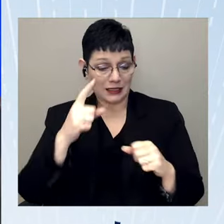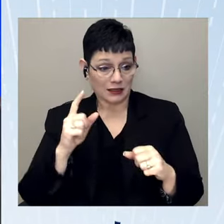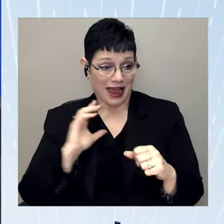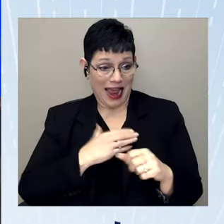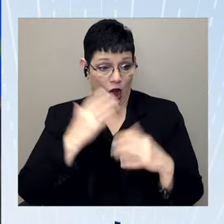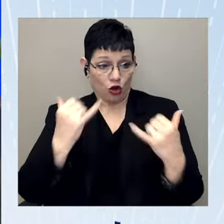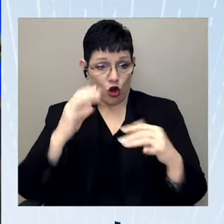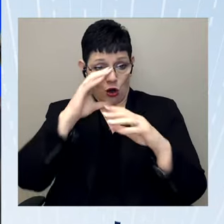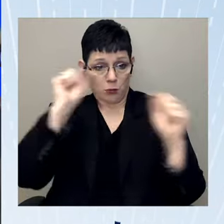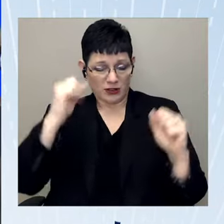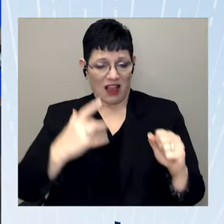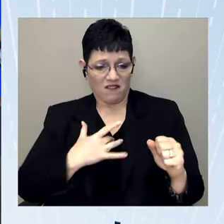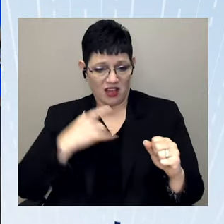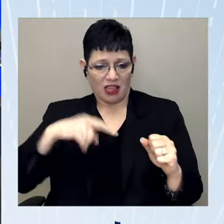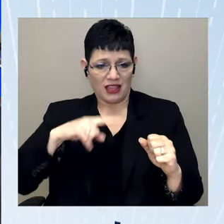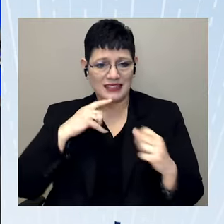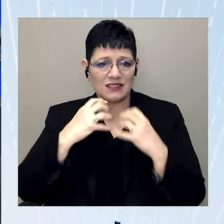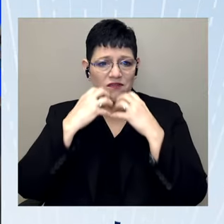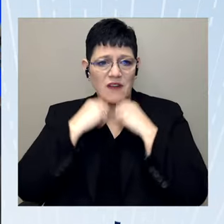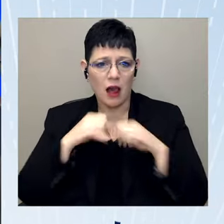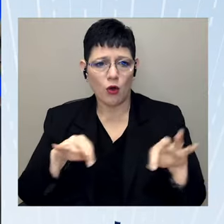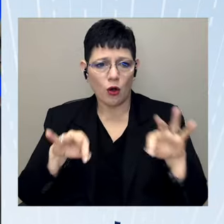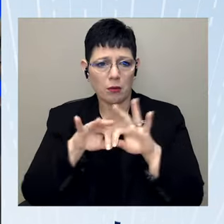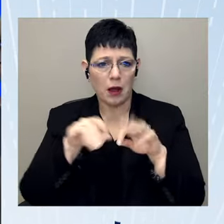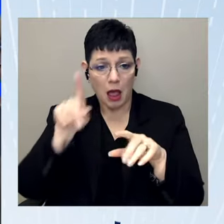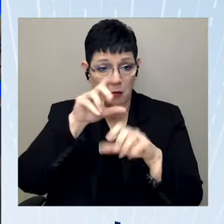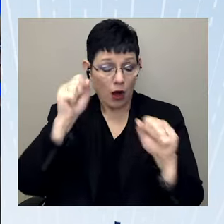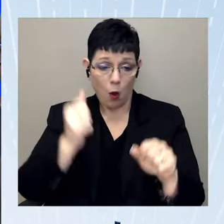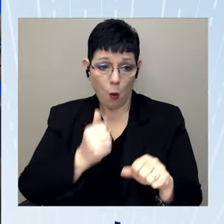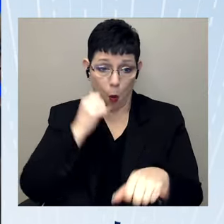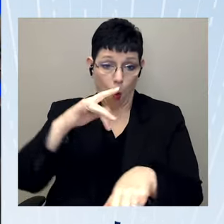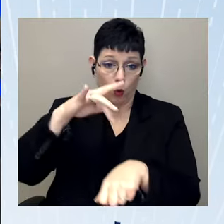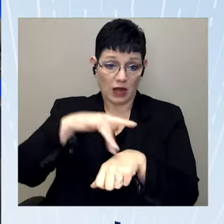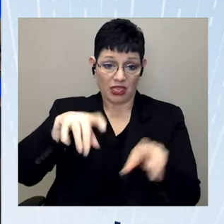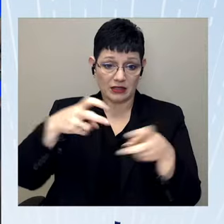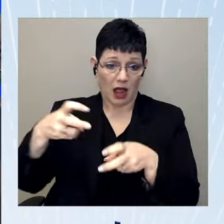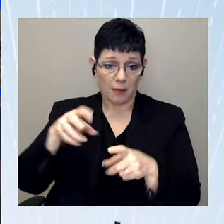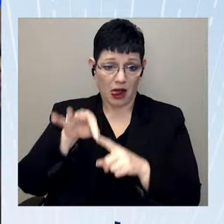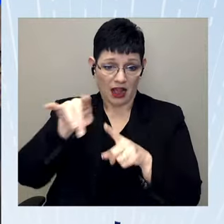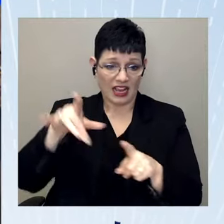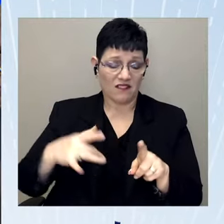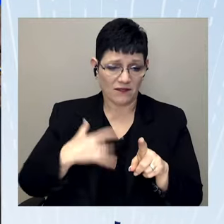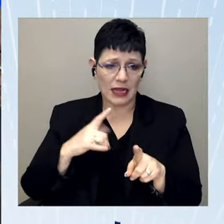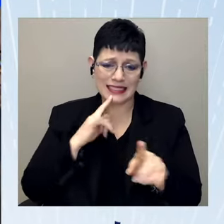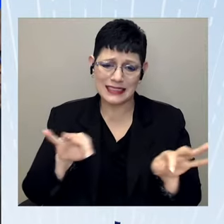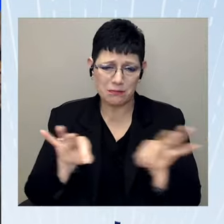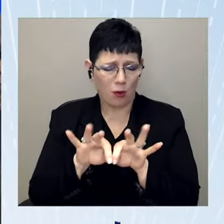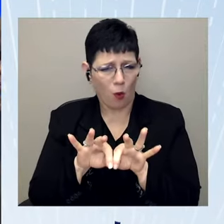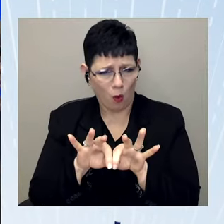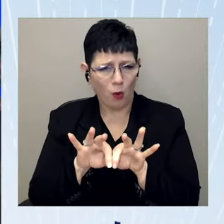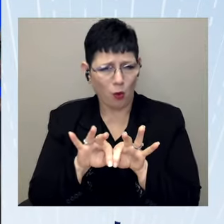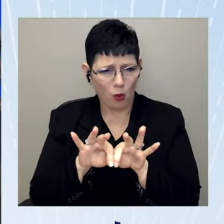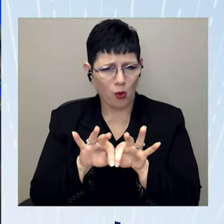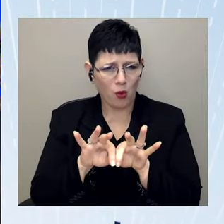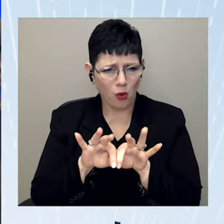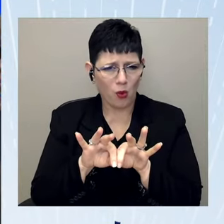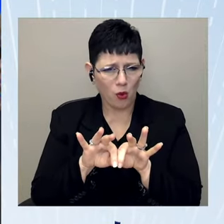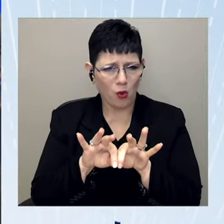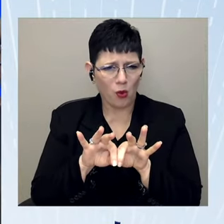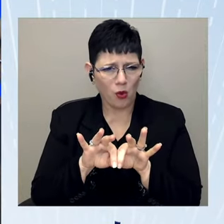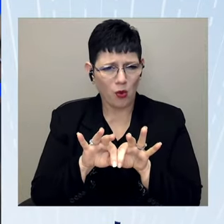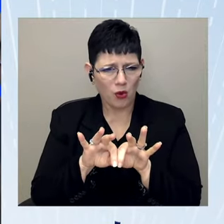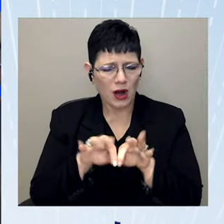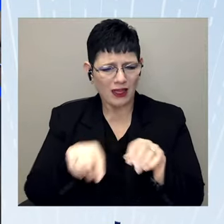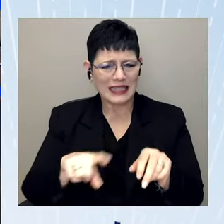is valued, because he wouldn't have done it. He wouldn't have done it, and he wouldn't have made it the forefront under